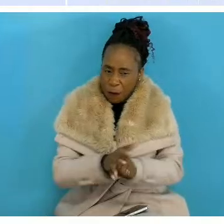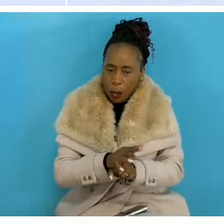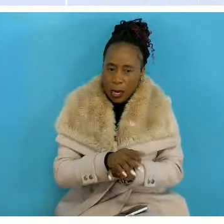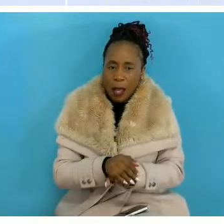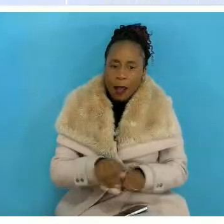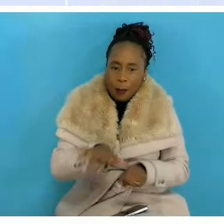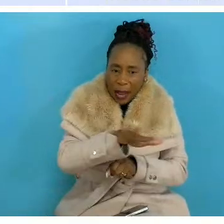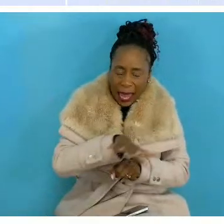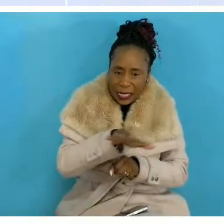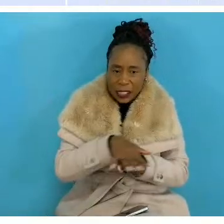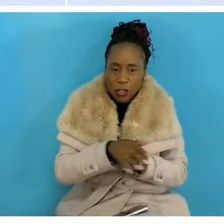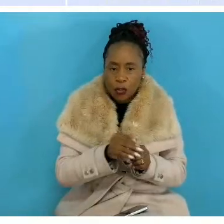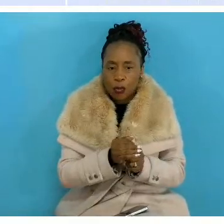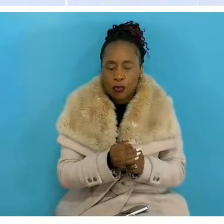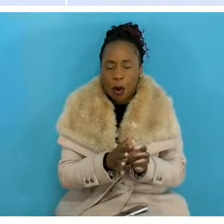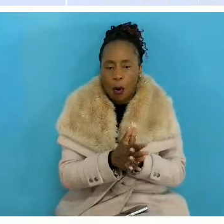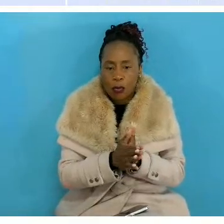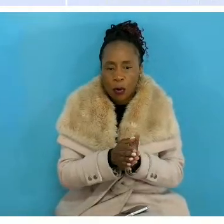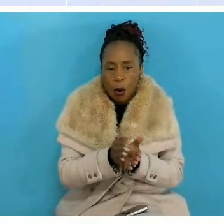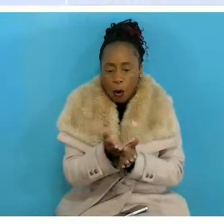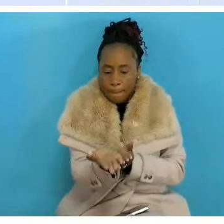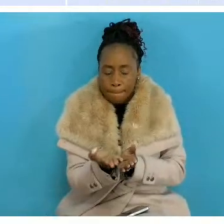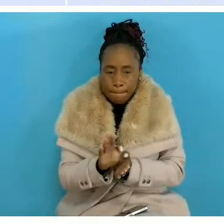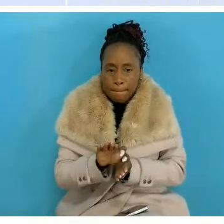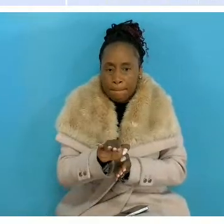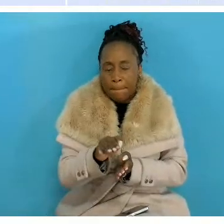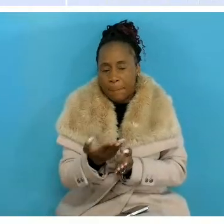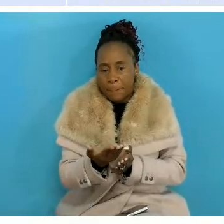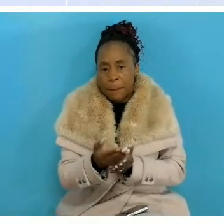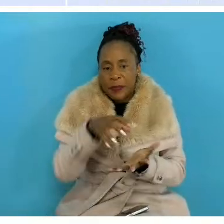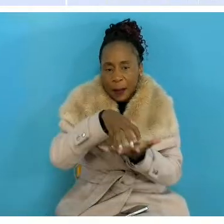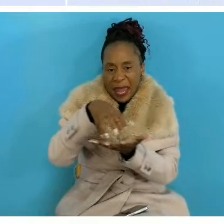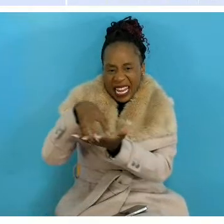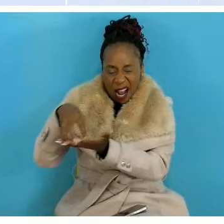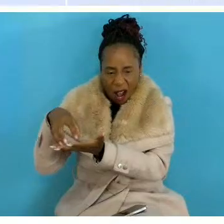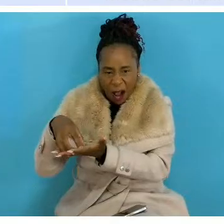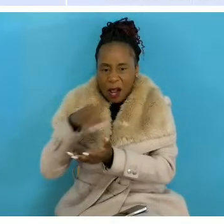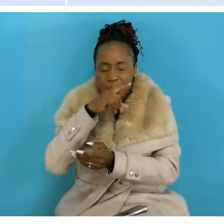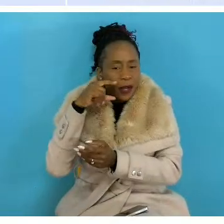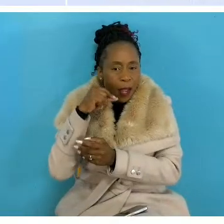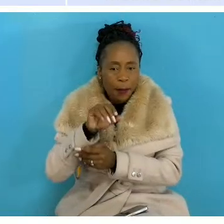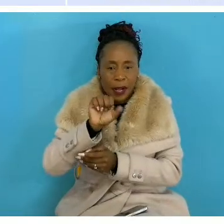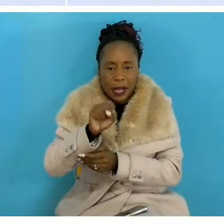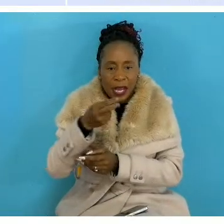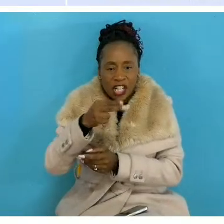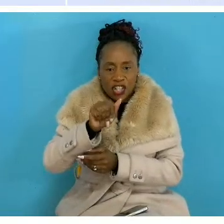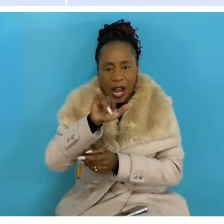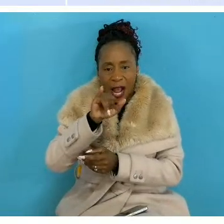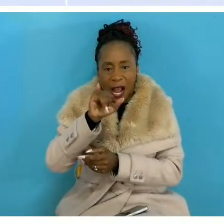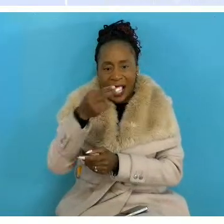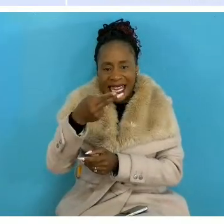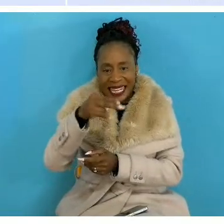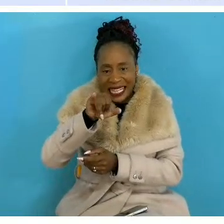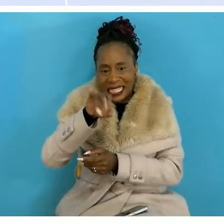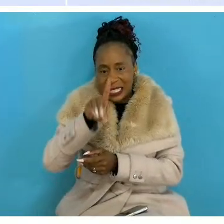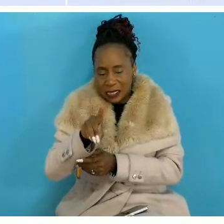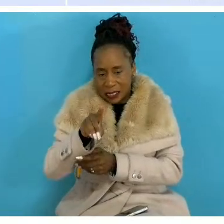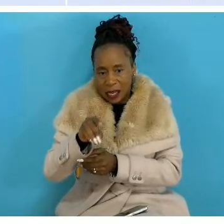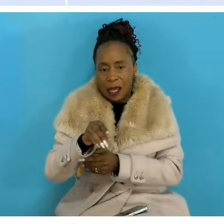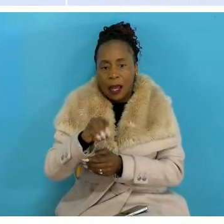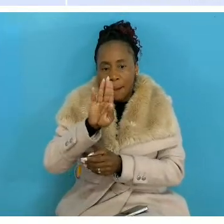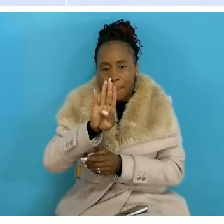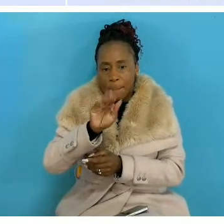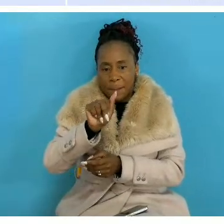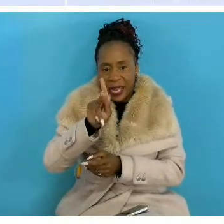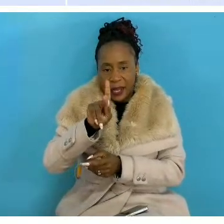for Shail Foundation, called, the bakery name is called Shail Bakery. And we